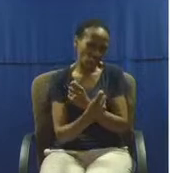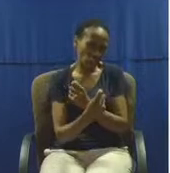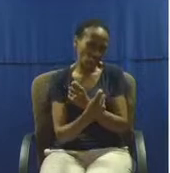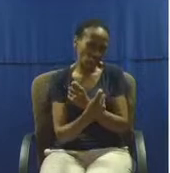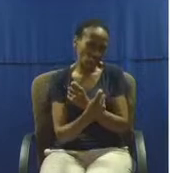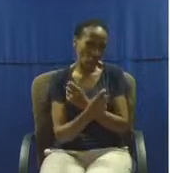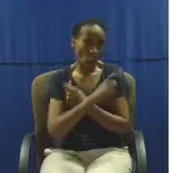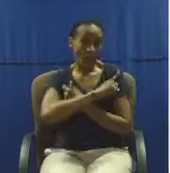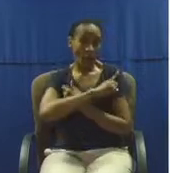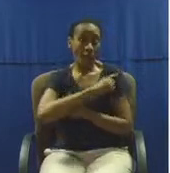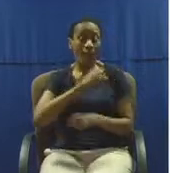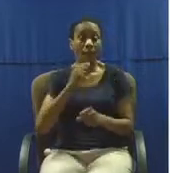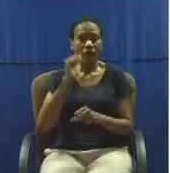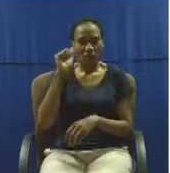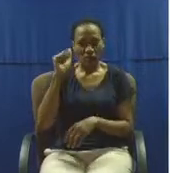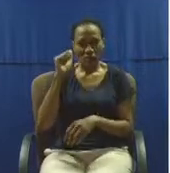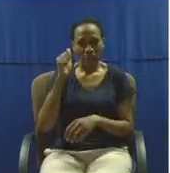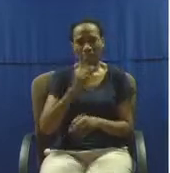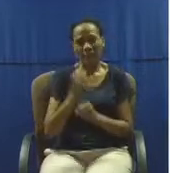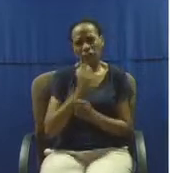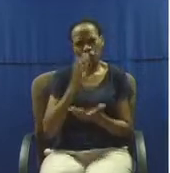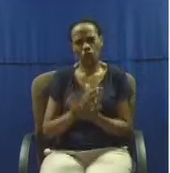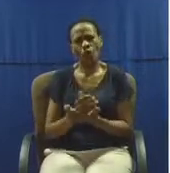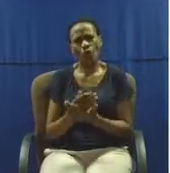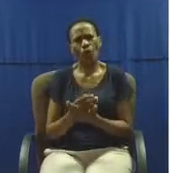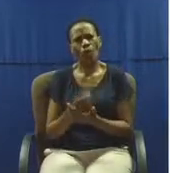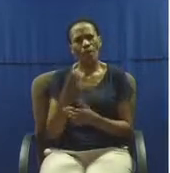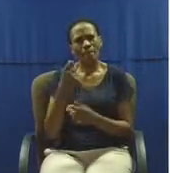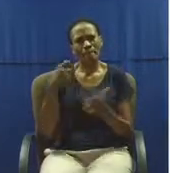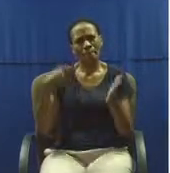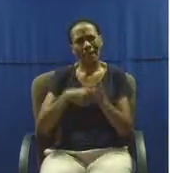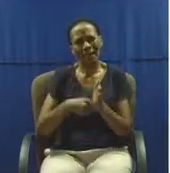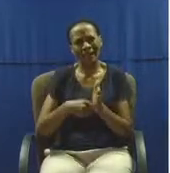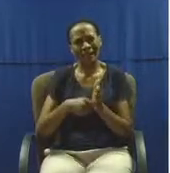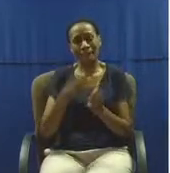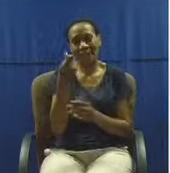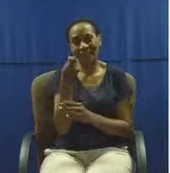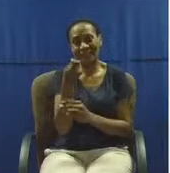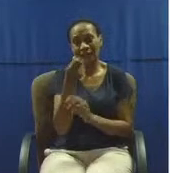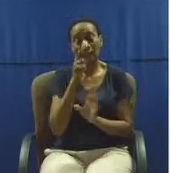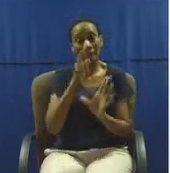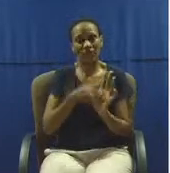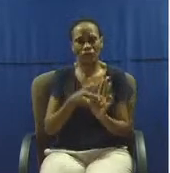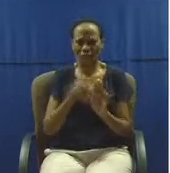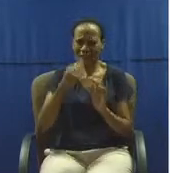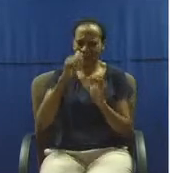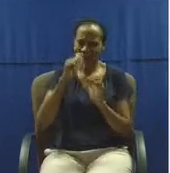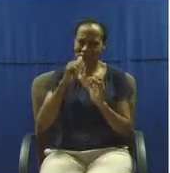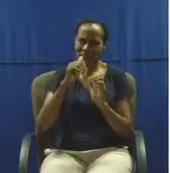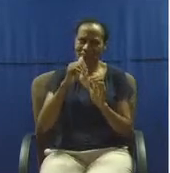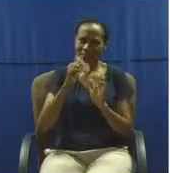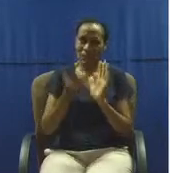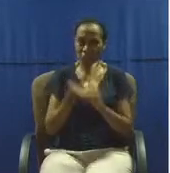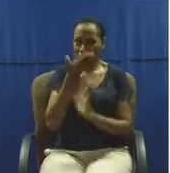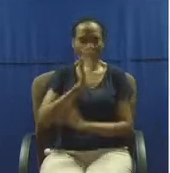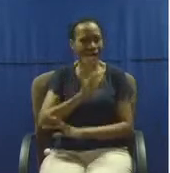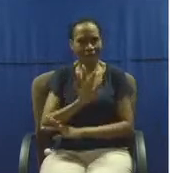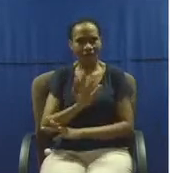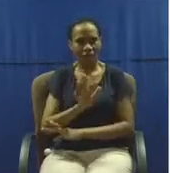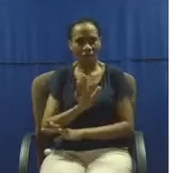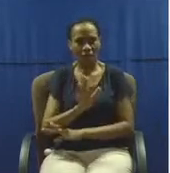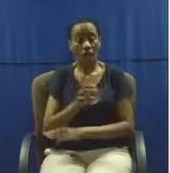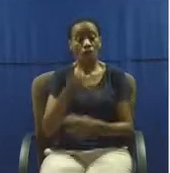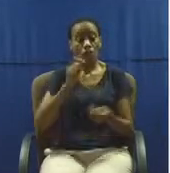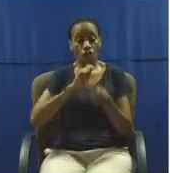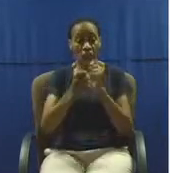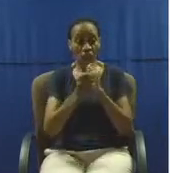reduce, yes, the cost of fuel. Now, this is work that's underway. These changes will be